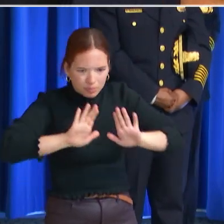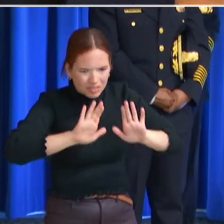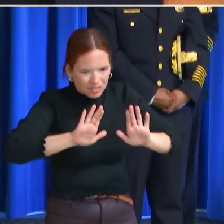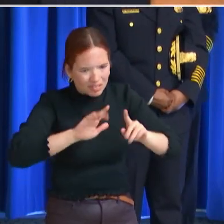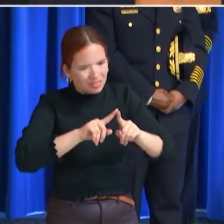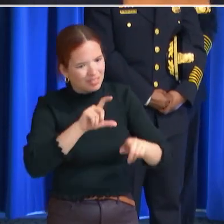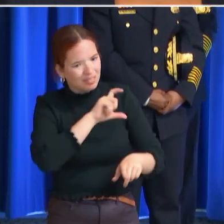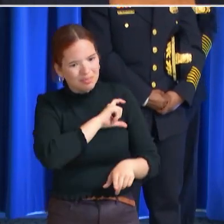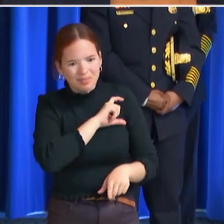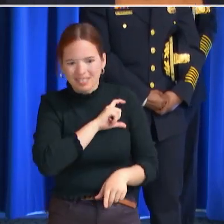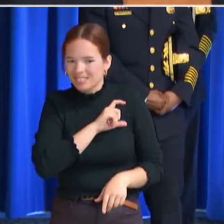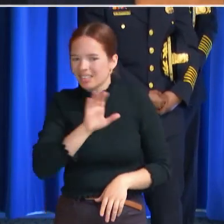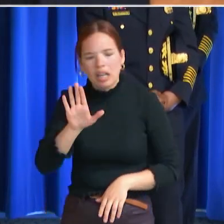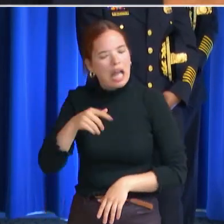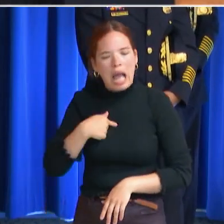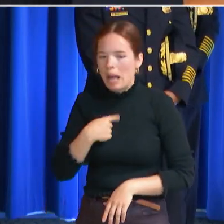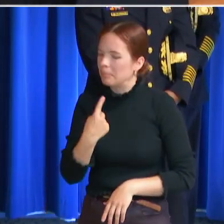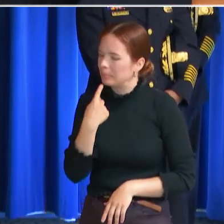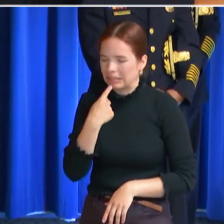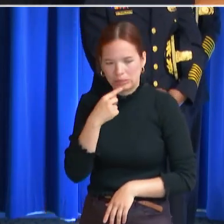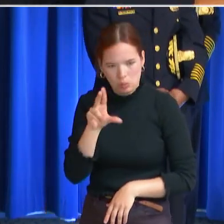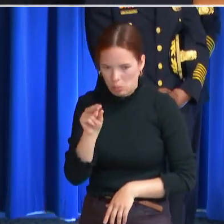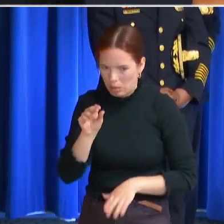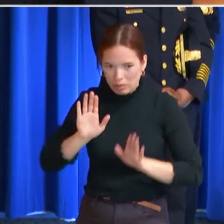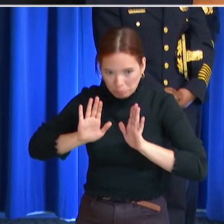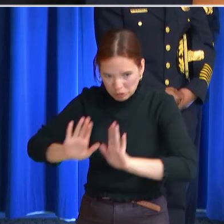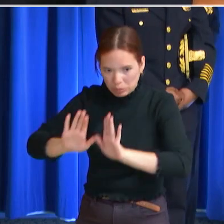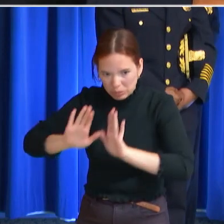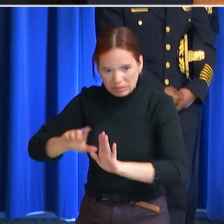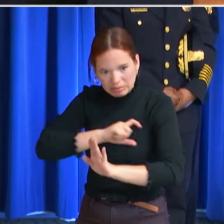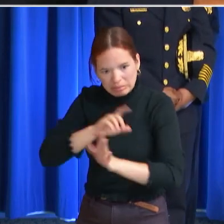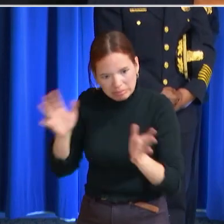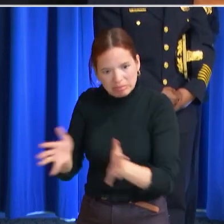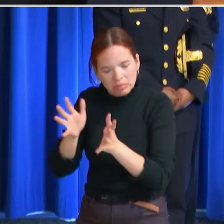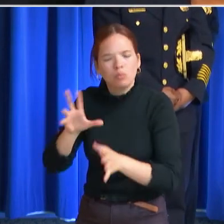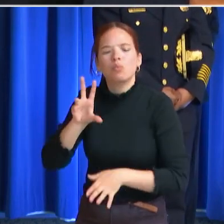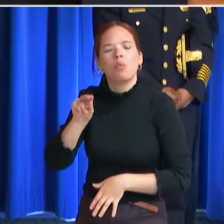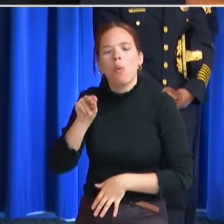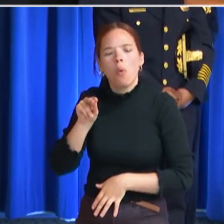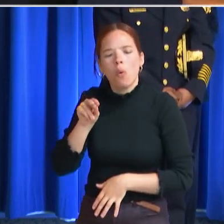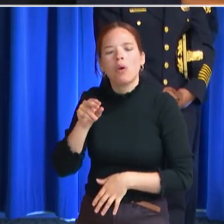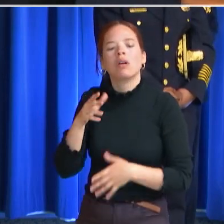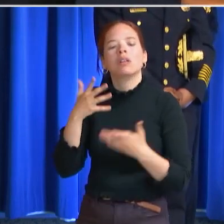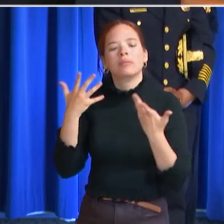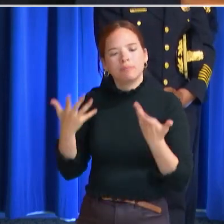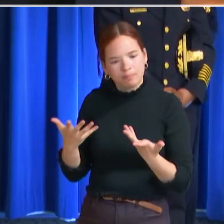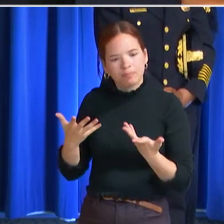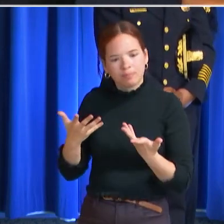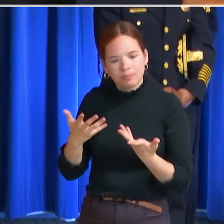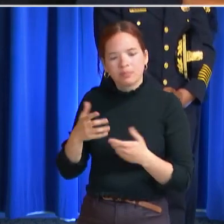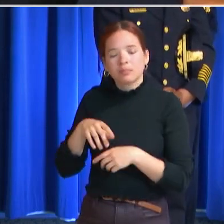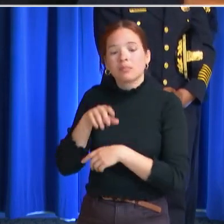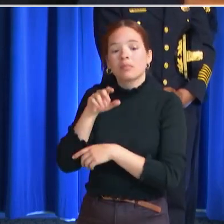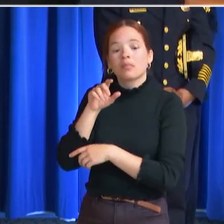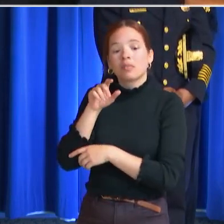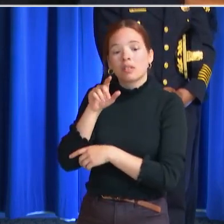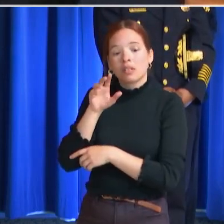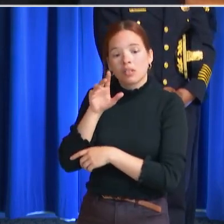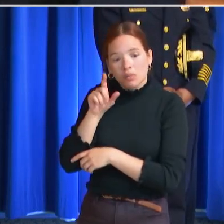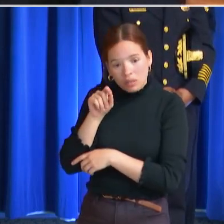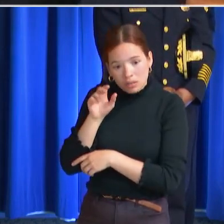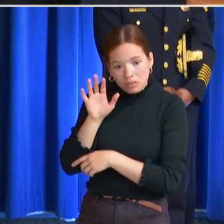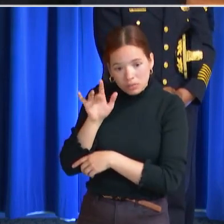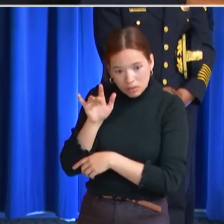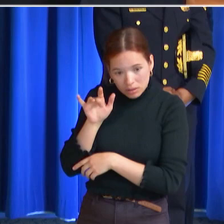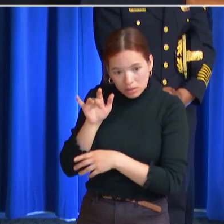seeing that we're getting pushback from officers. When we announced our Vision 2025, we have, matter of fact, I'll tell you one